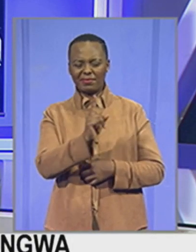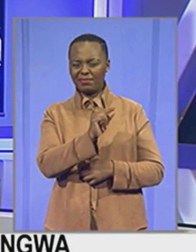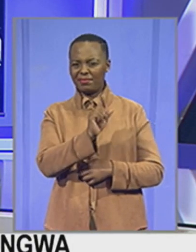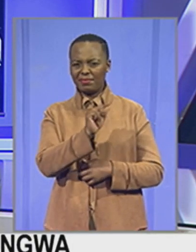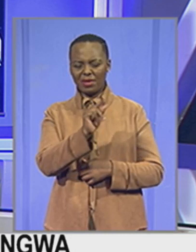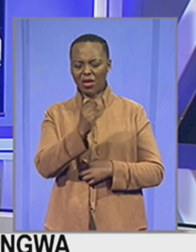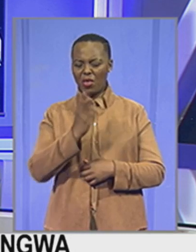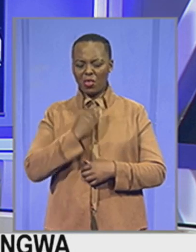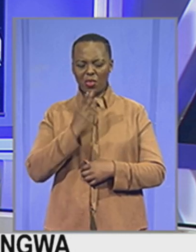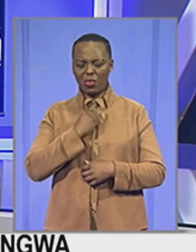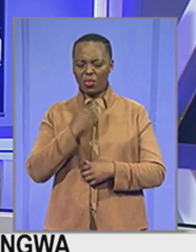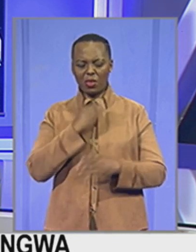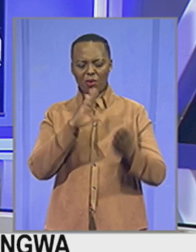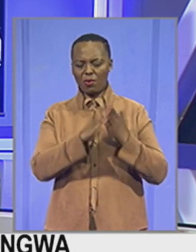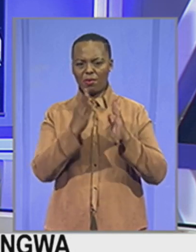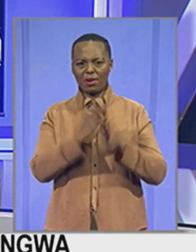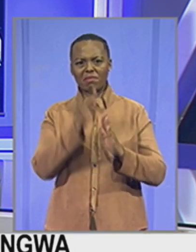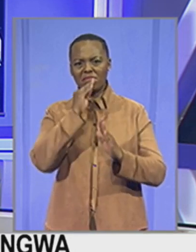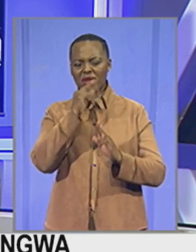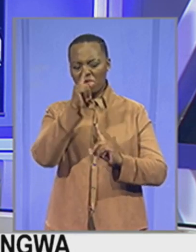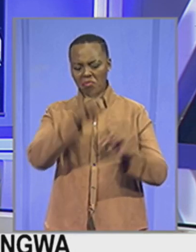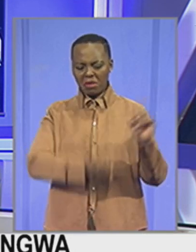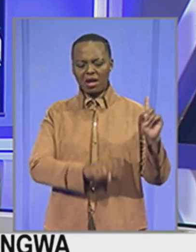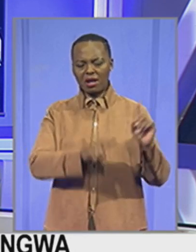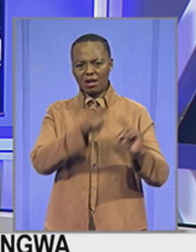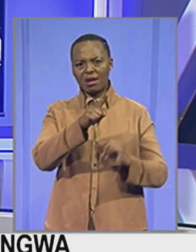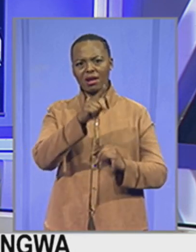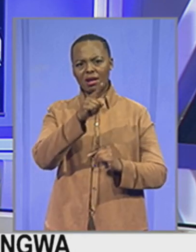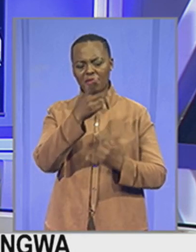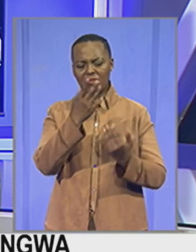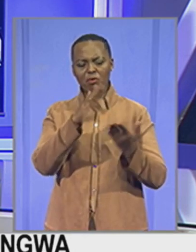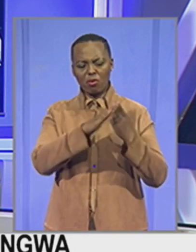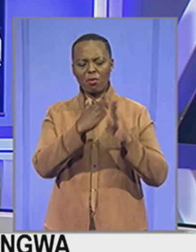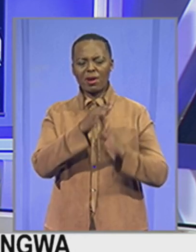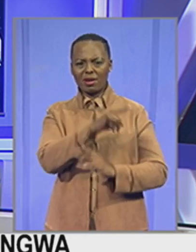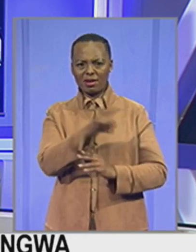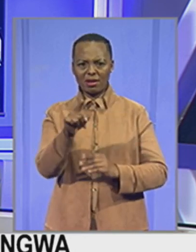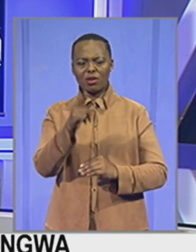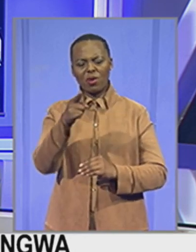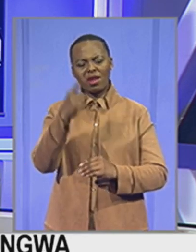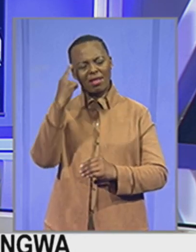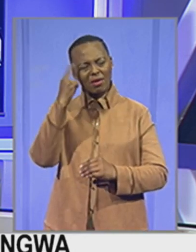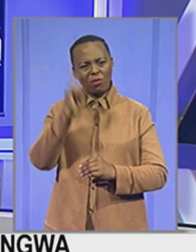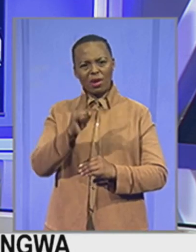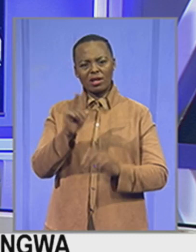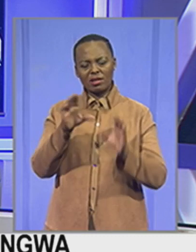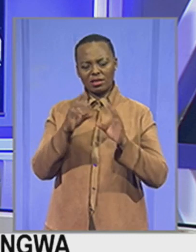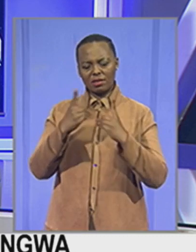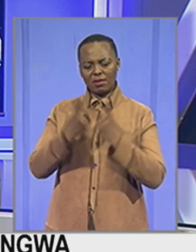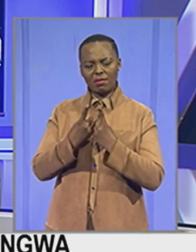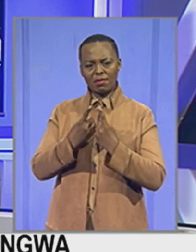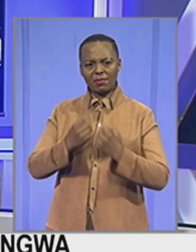ile go tlhoka lenane le le siameng la go tlhabolola baagi. Lo tsibogela jang seno lo le lefapha?